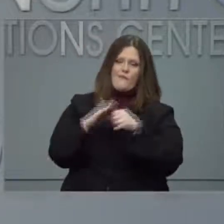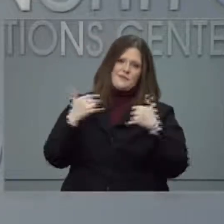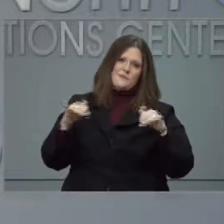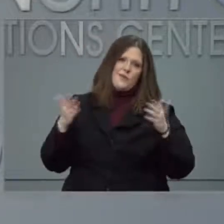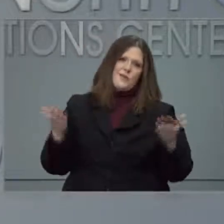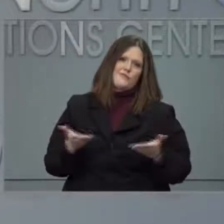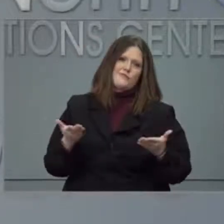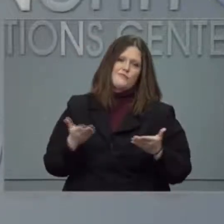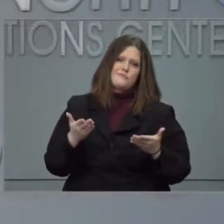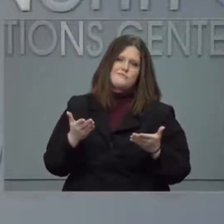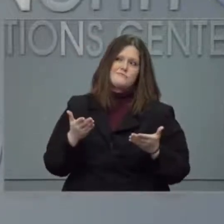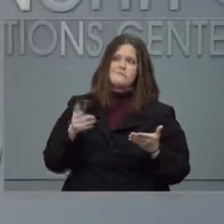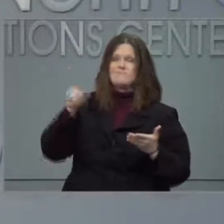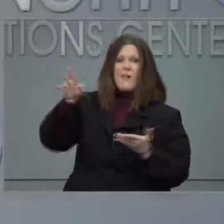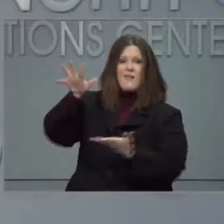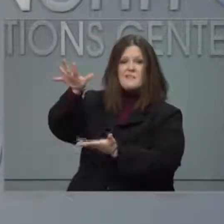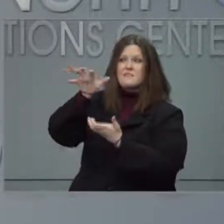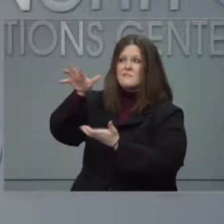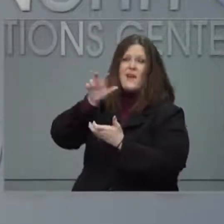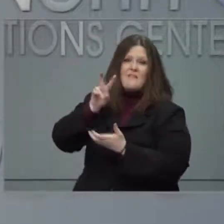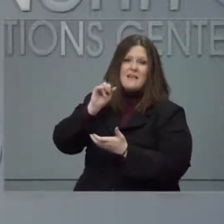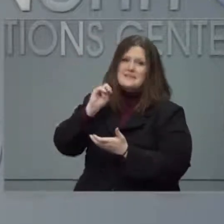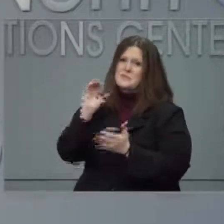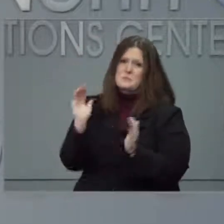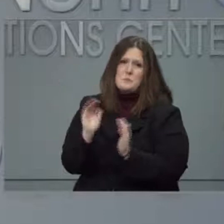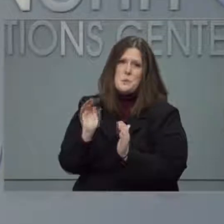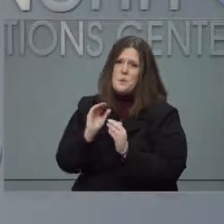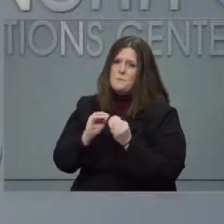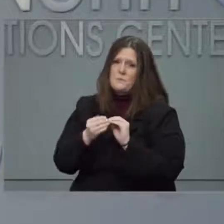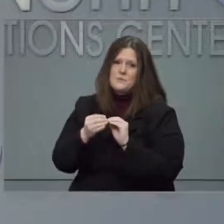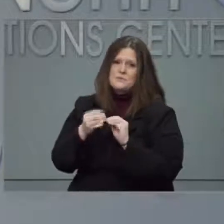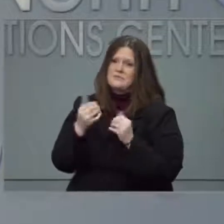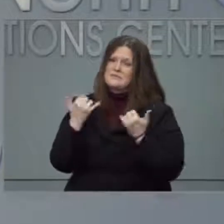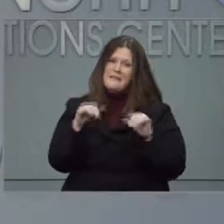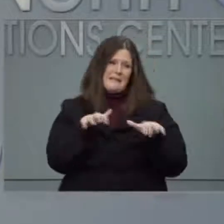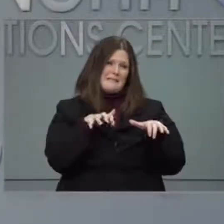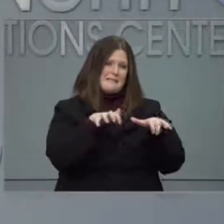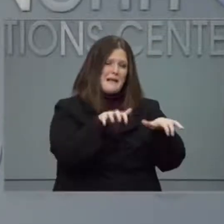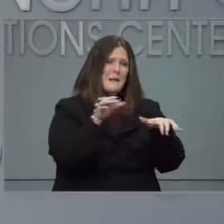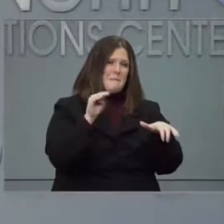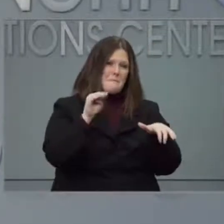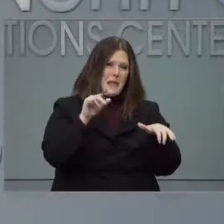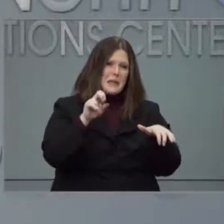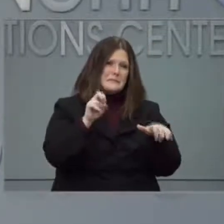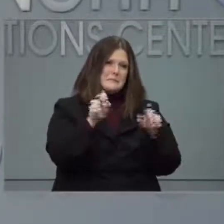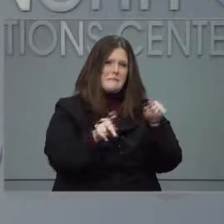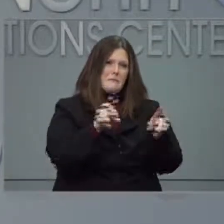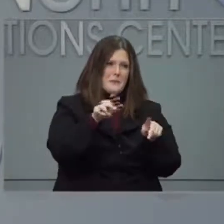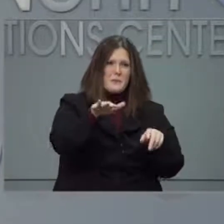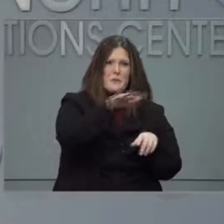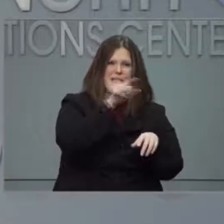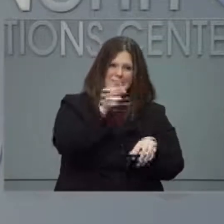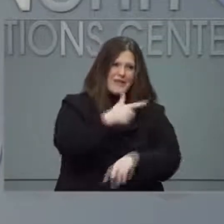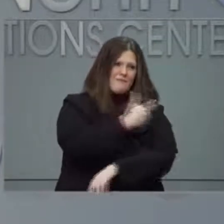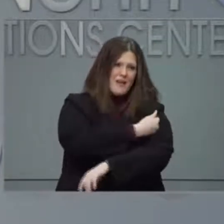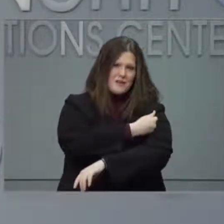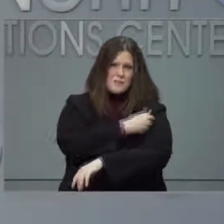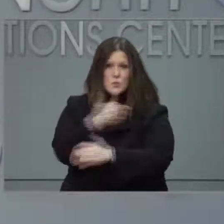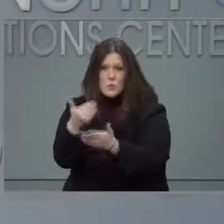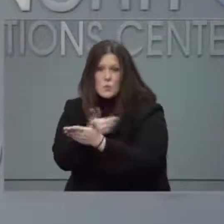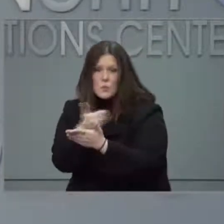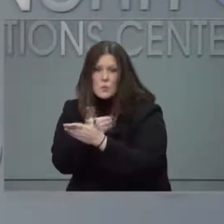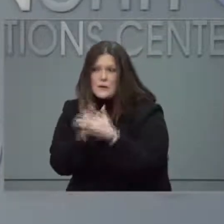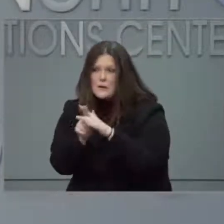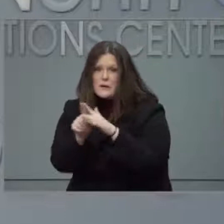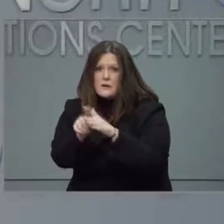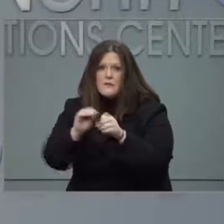short supply, millions that still need to be vaccinated, and new variants in the mix. That means we have to keep